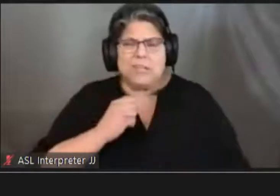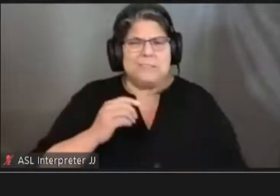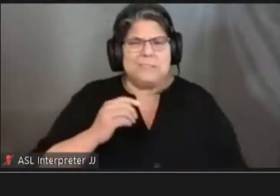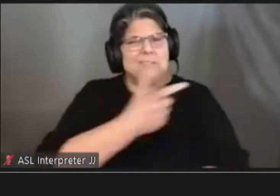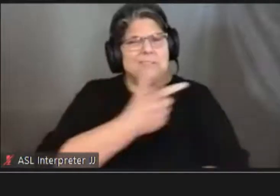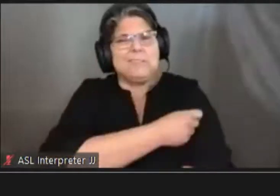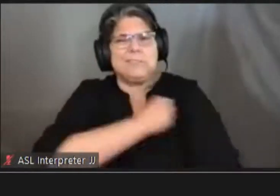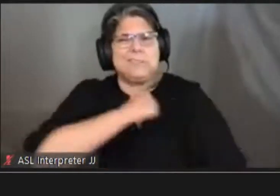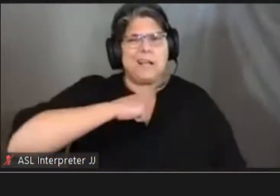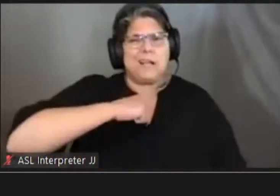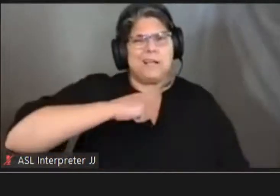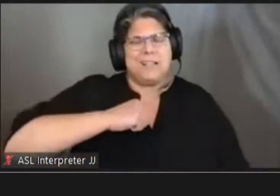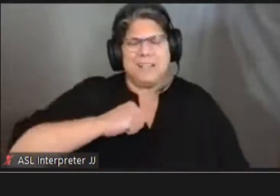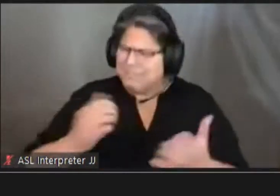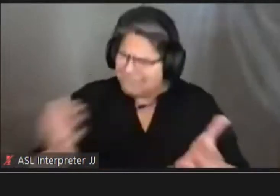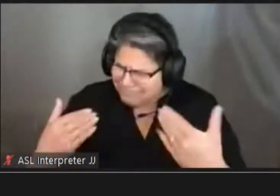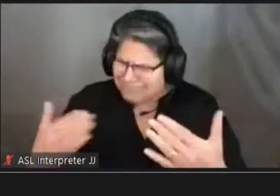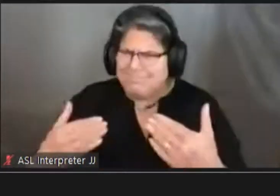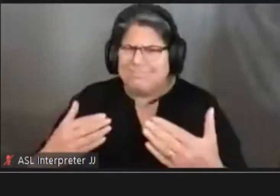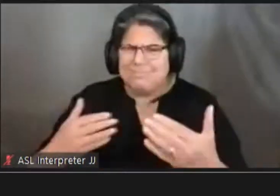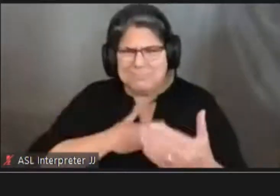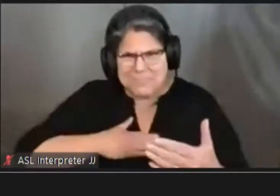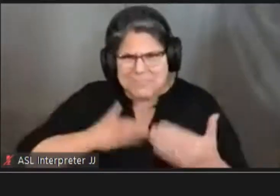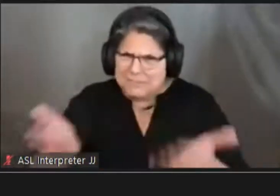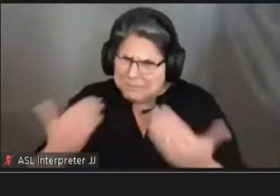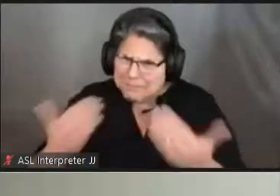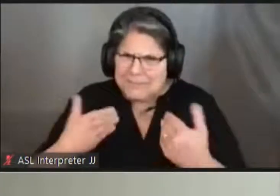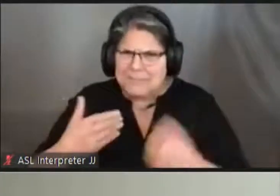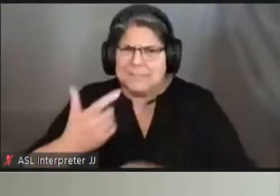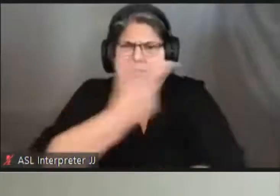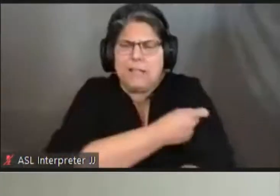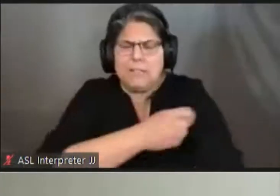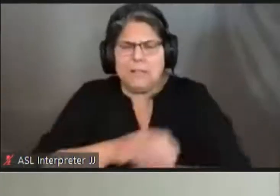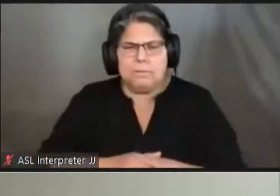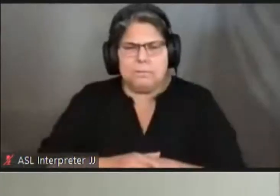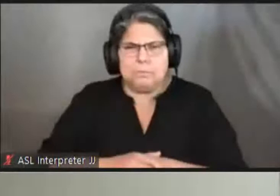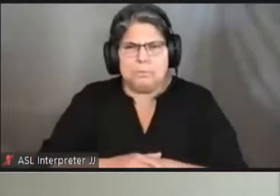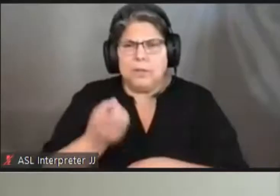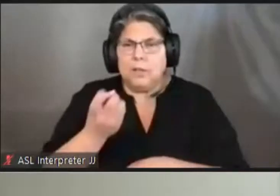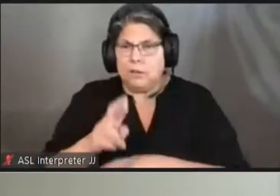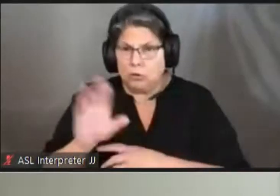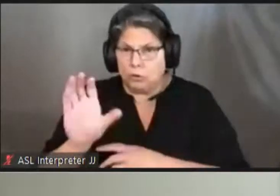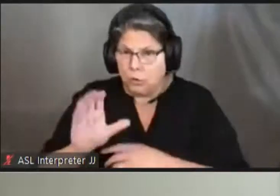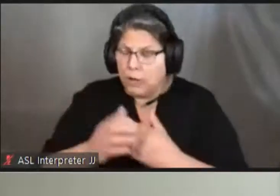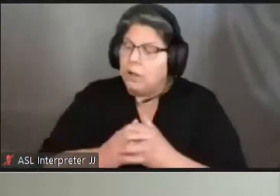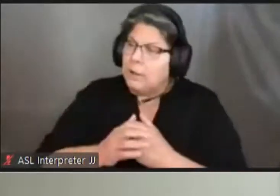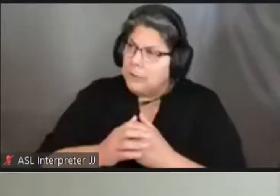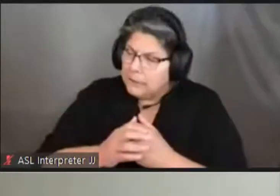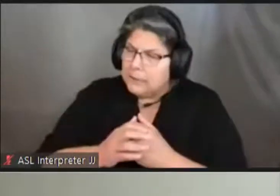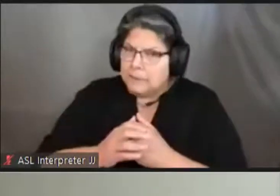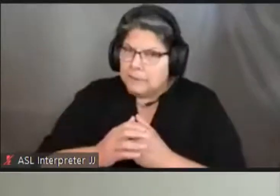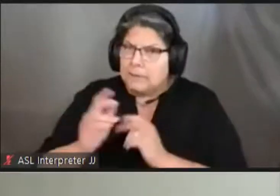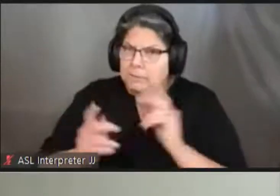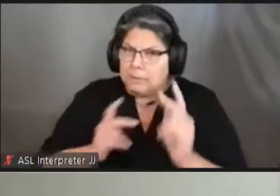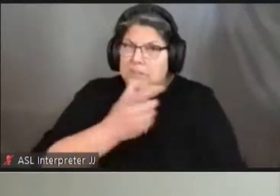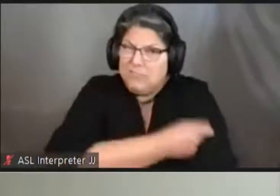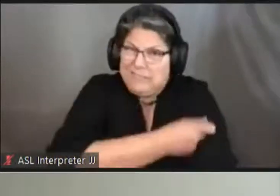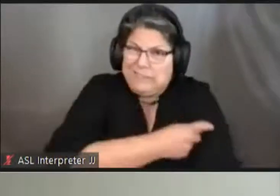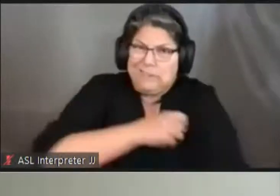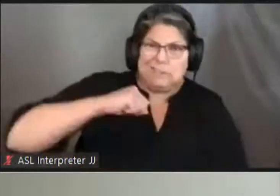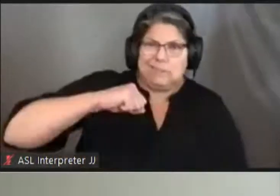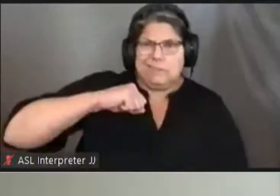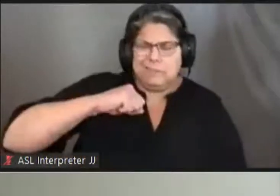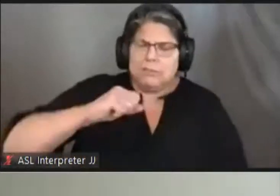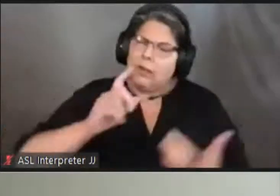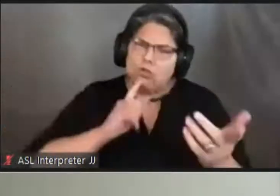ahead and take the vaccine. Yeah, well, vaccine hesitancy is a problem for all